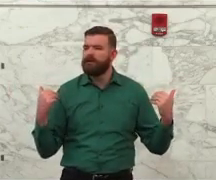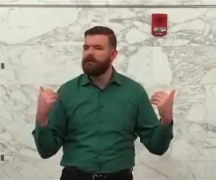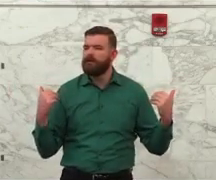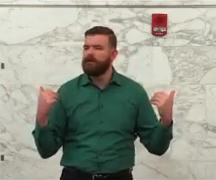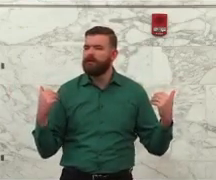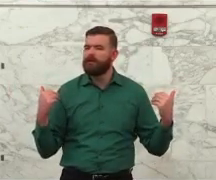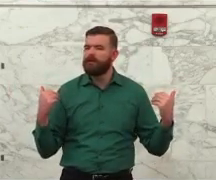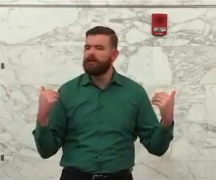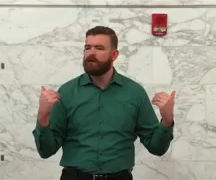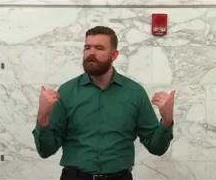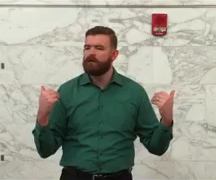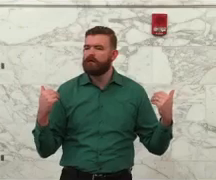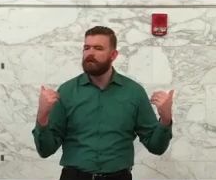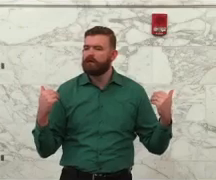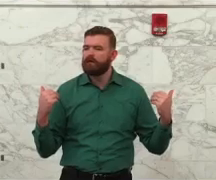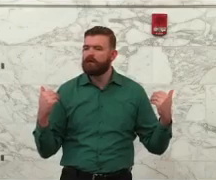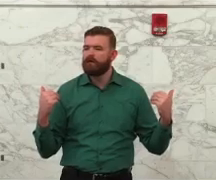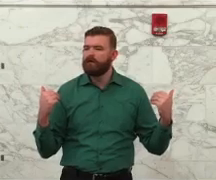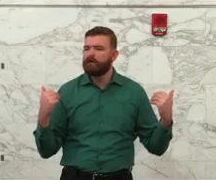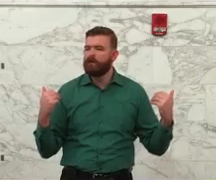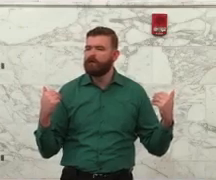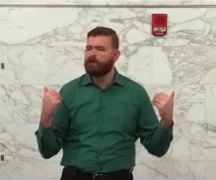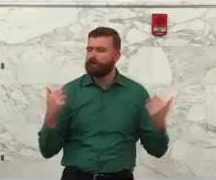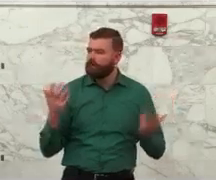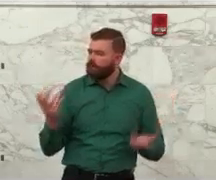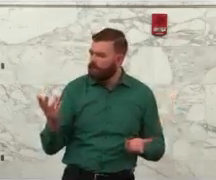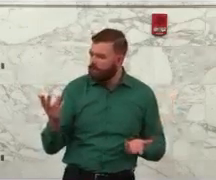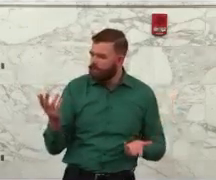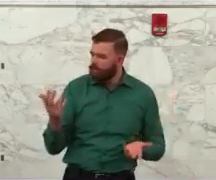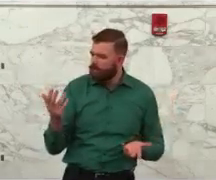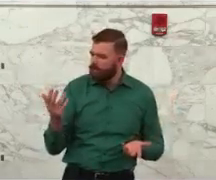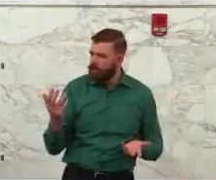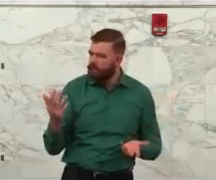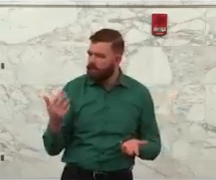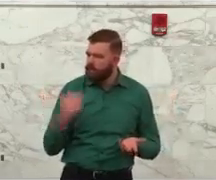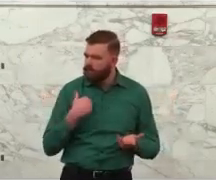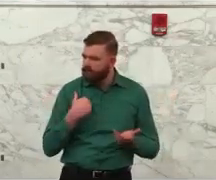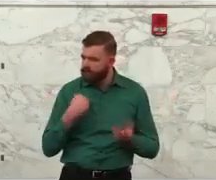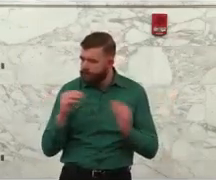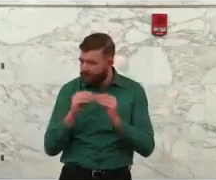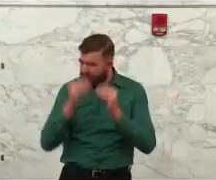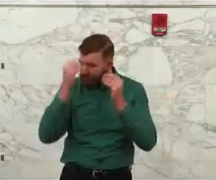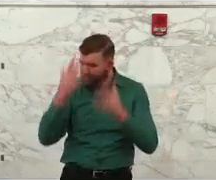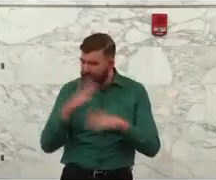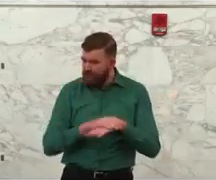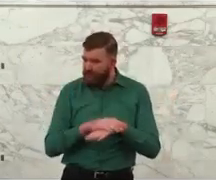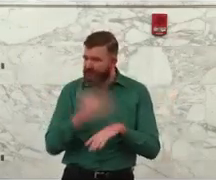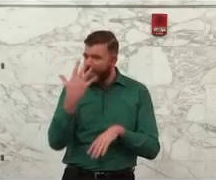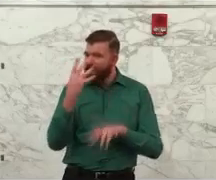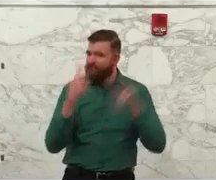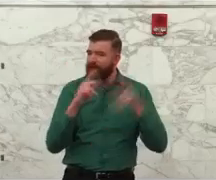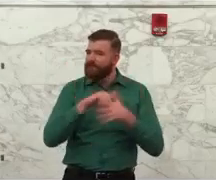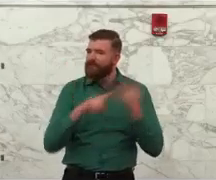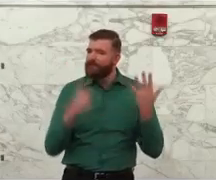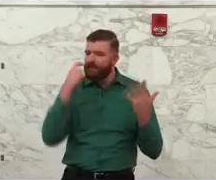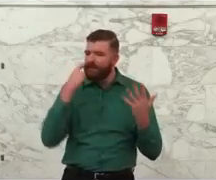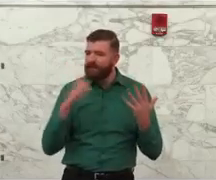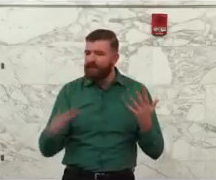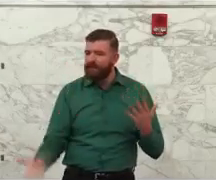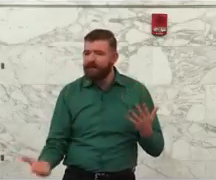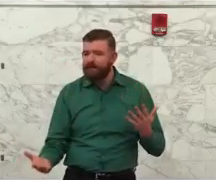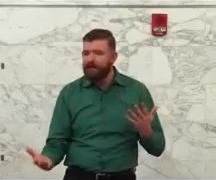5 blessed fatalities? I do not have any underlying comorbids. I